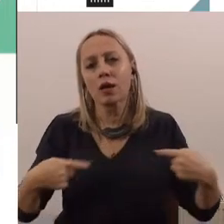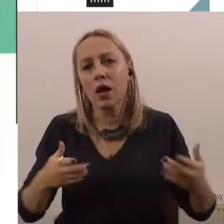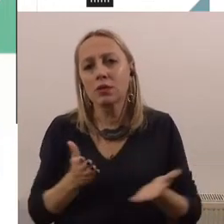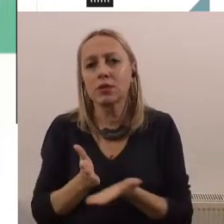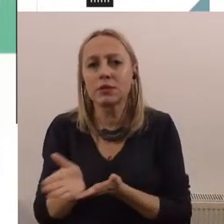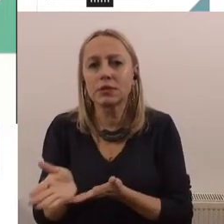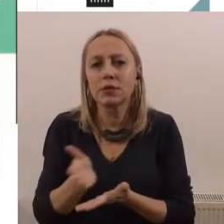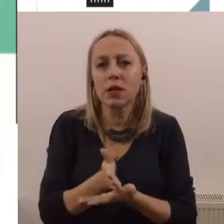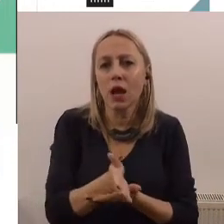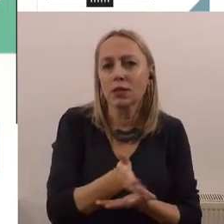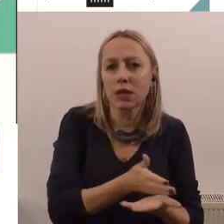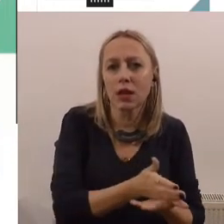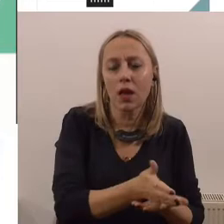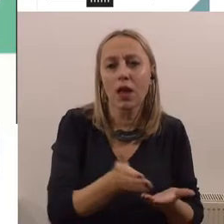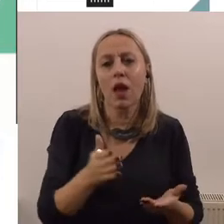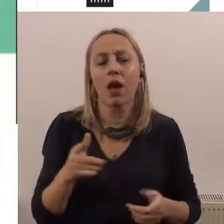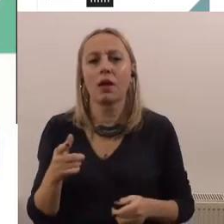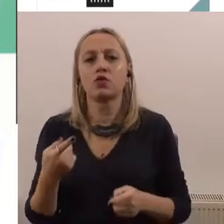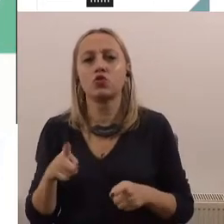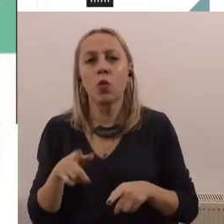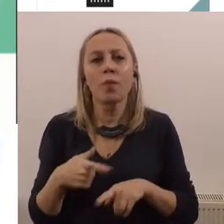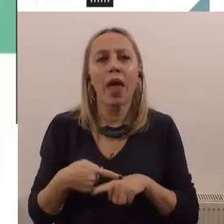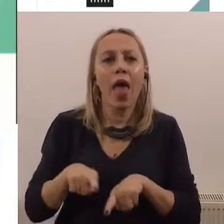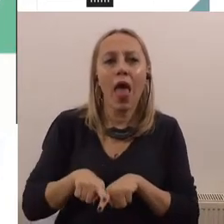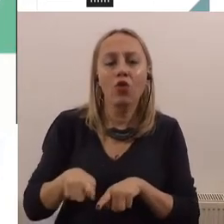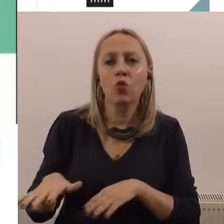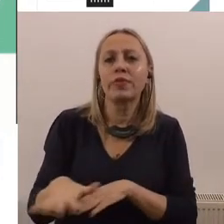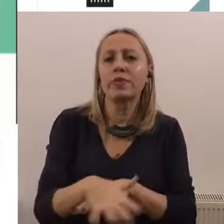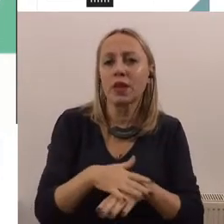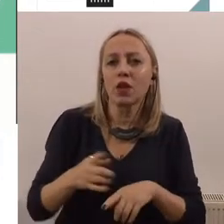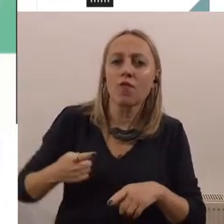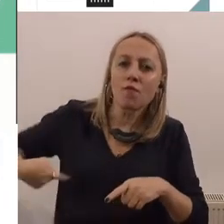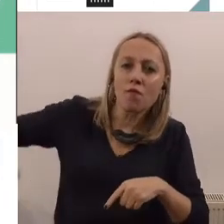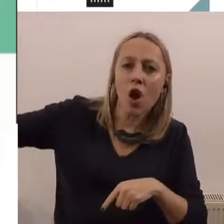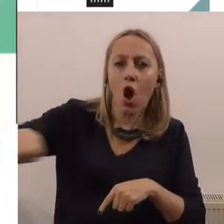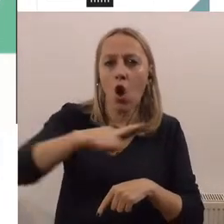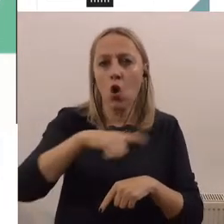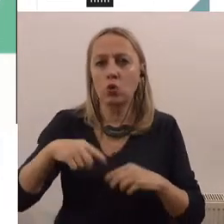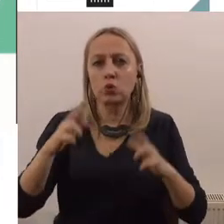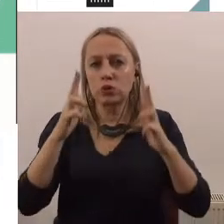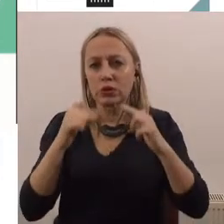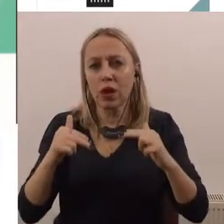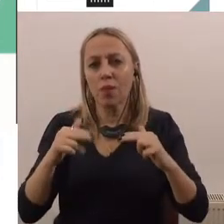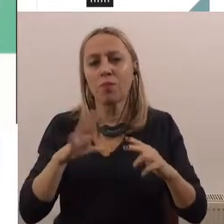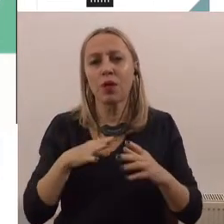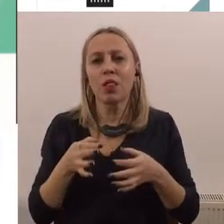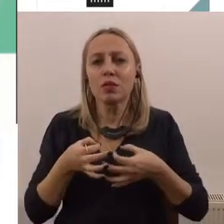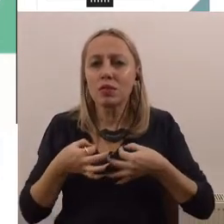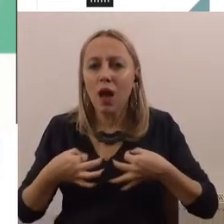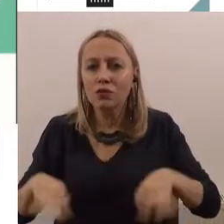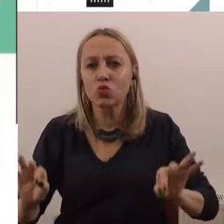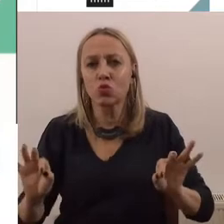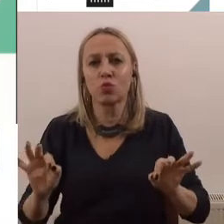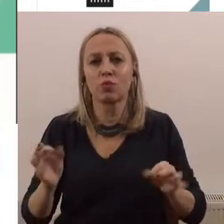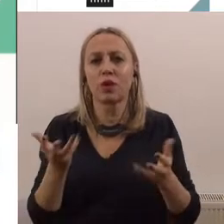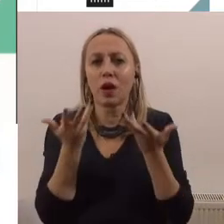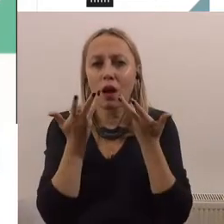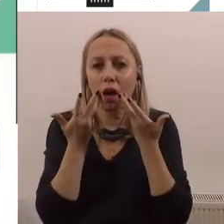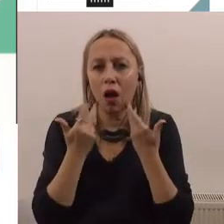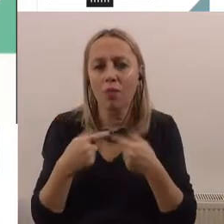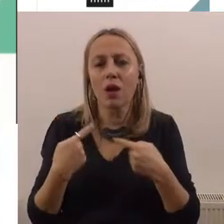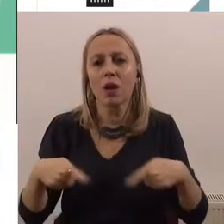this area around the castle more accessible for different groups, but